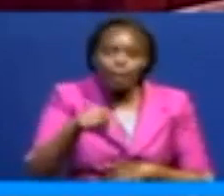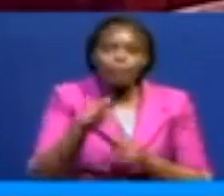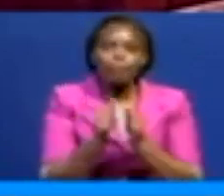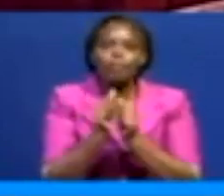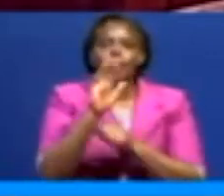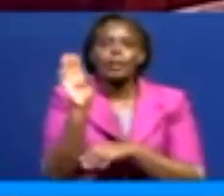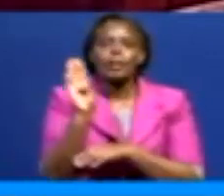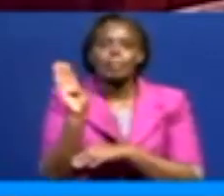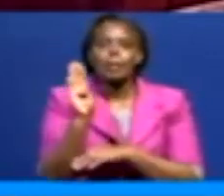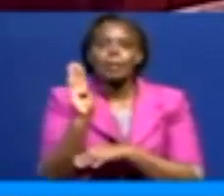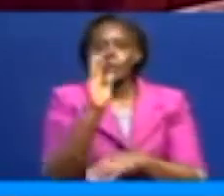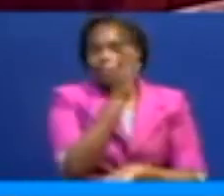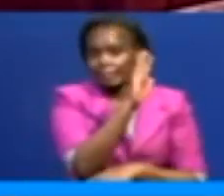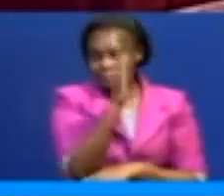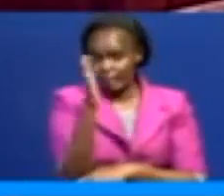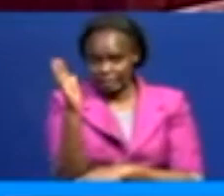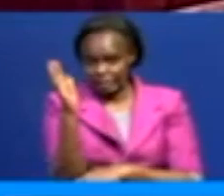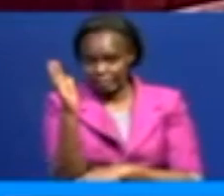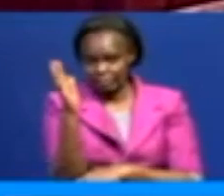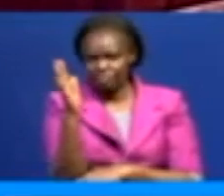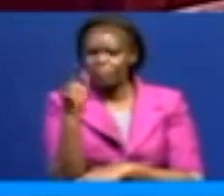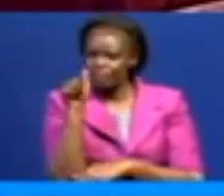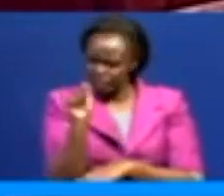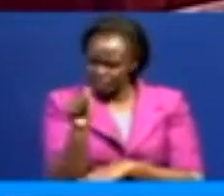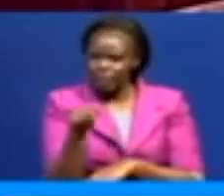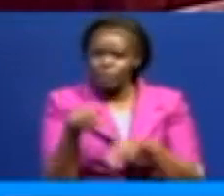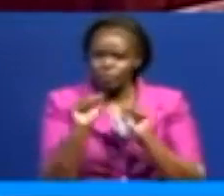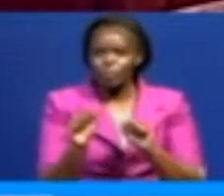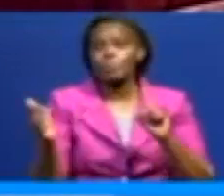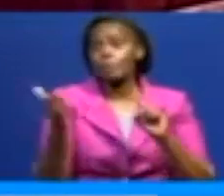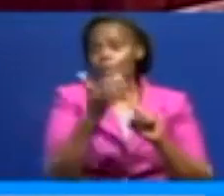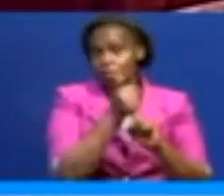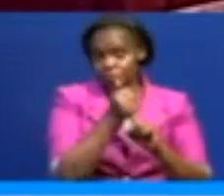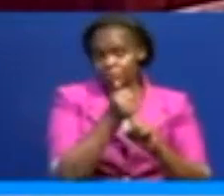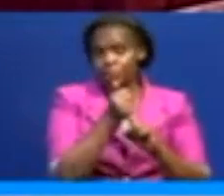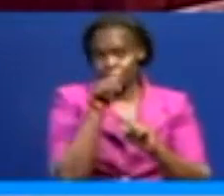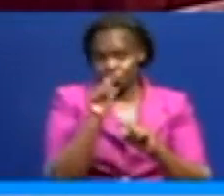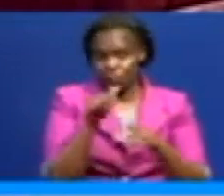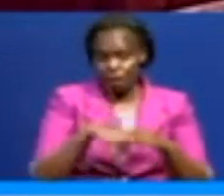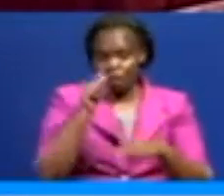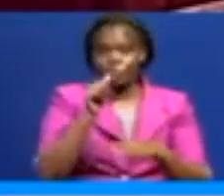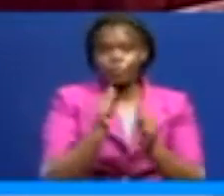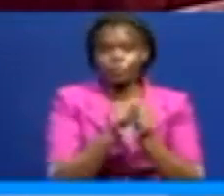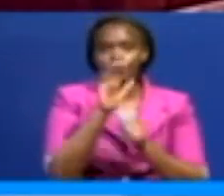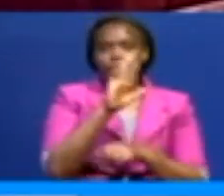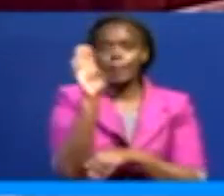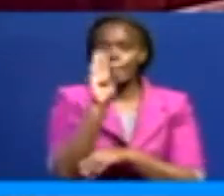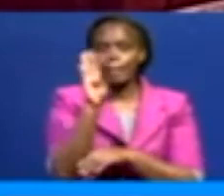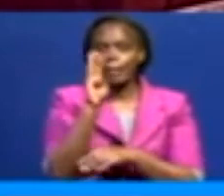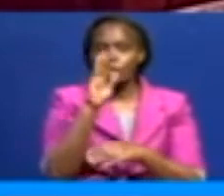billion trees. It's achievable. But out of those 15 billion trees that we